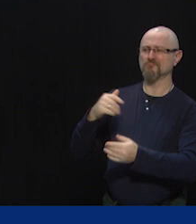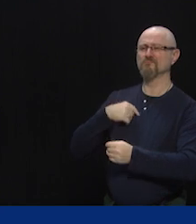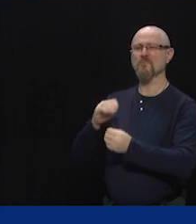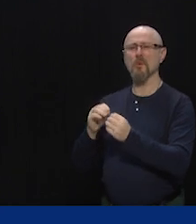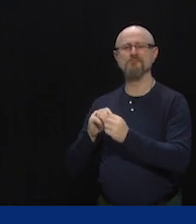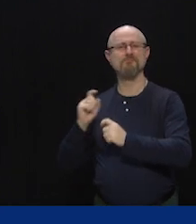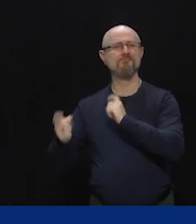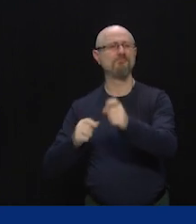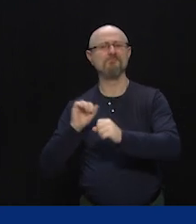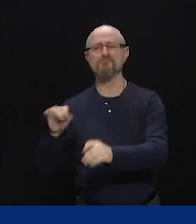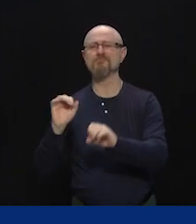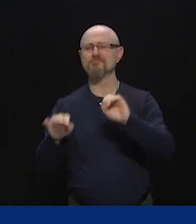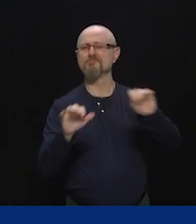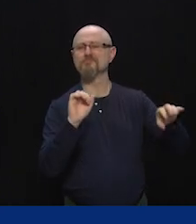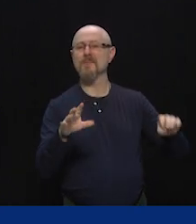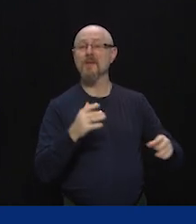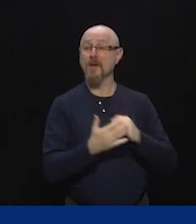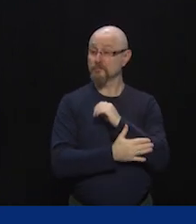counties step up their work.